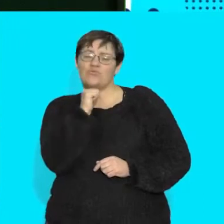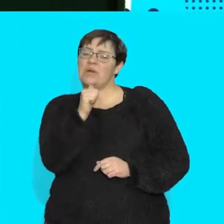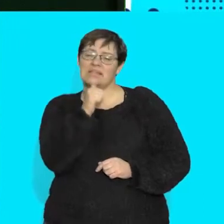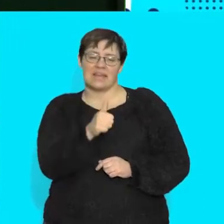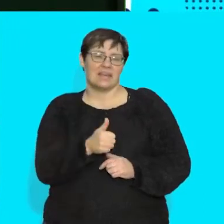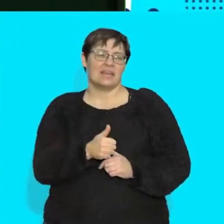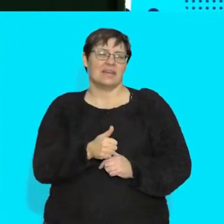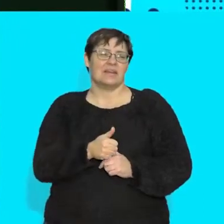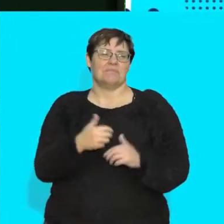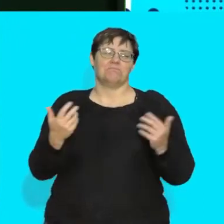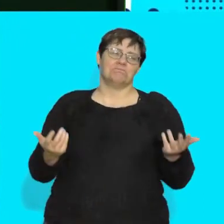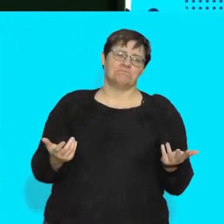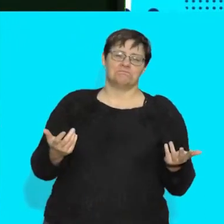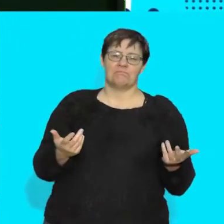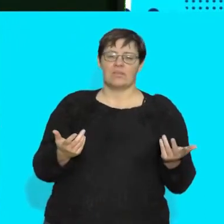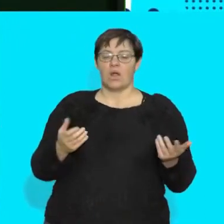Even though the